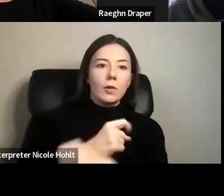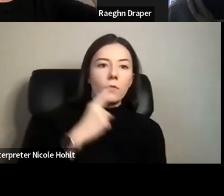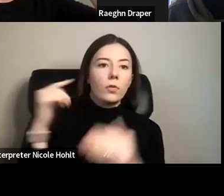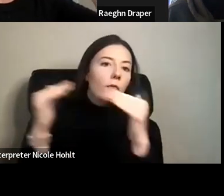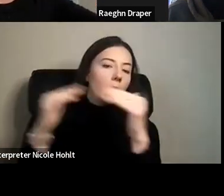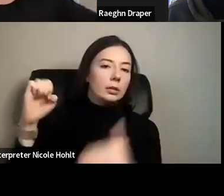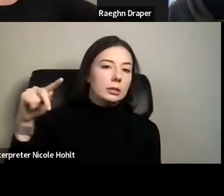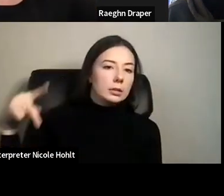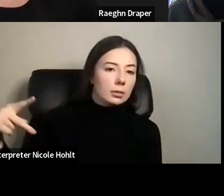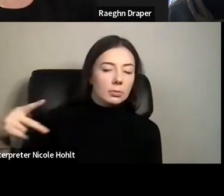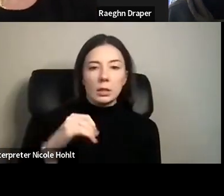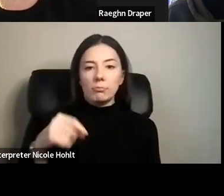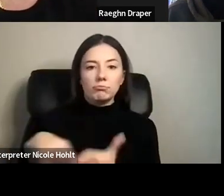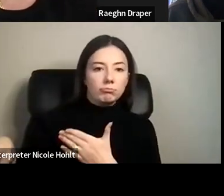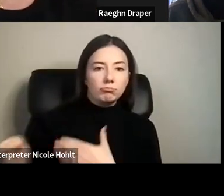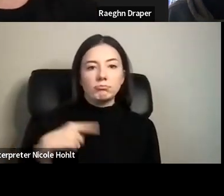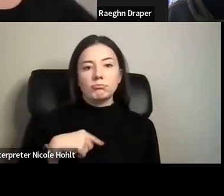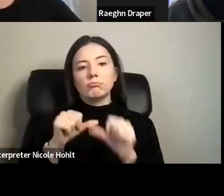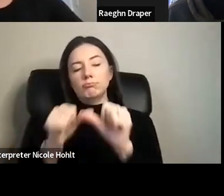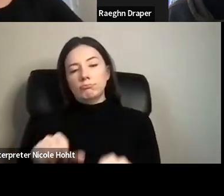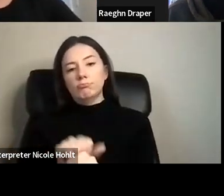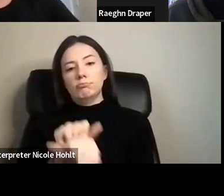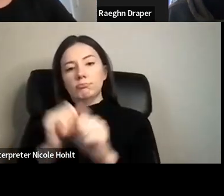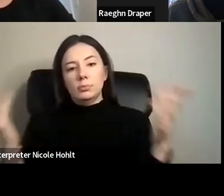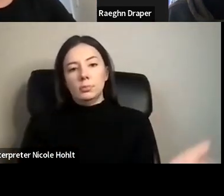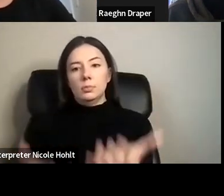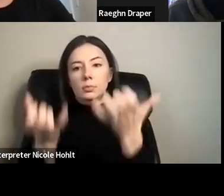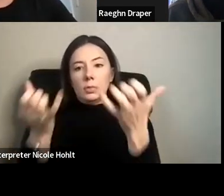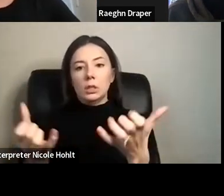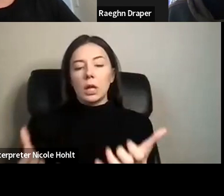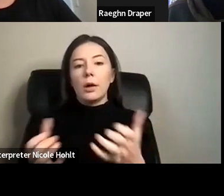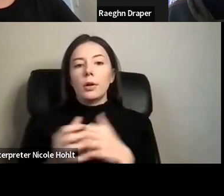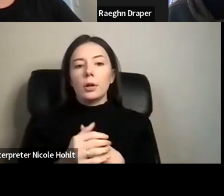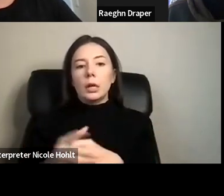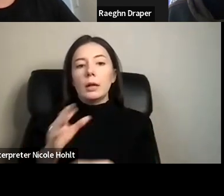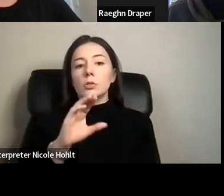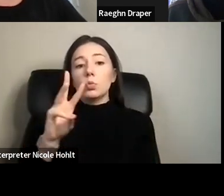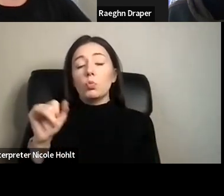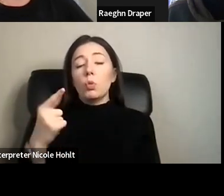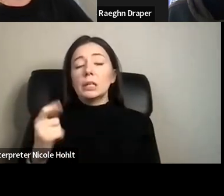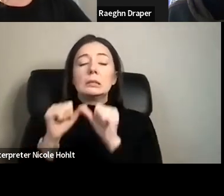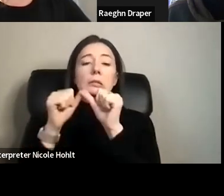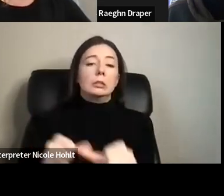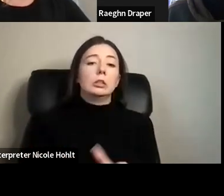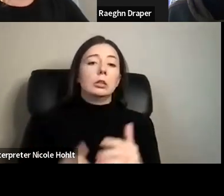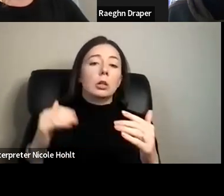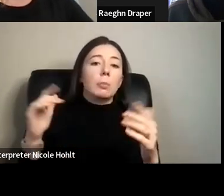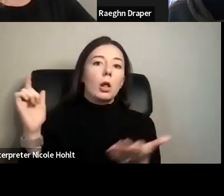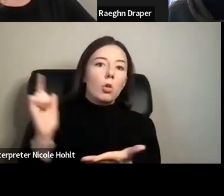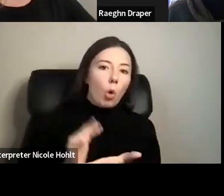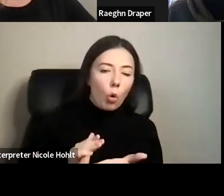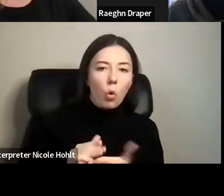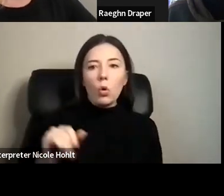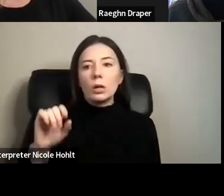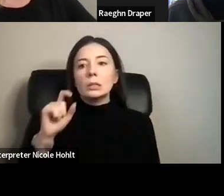that work here right now as wages still continue to be low, sexual harassment continue to